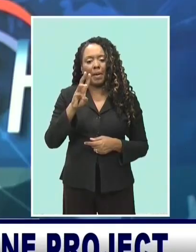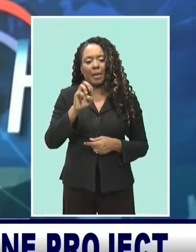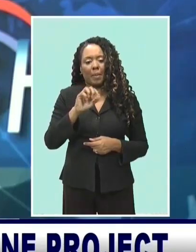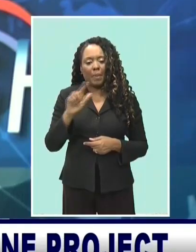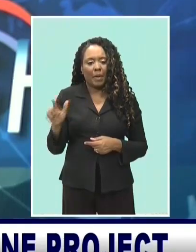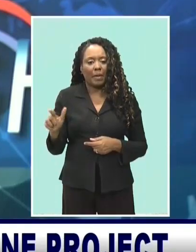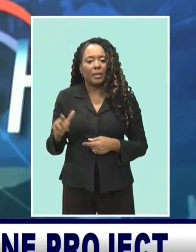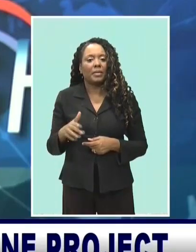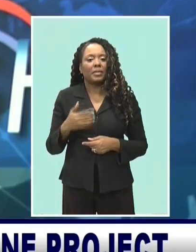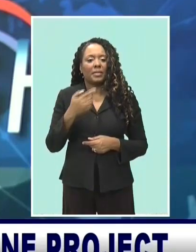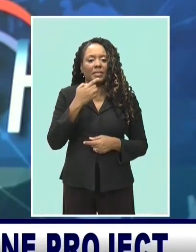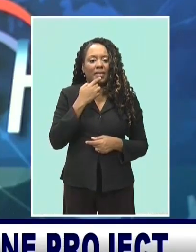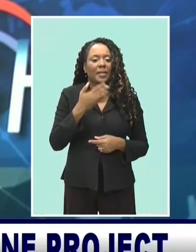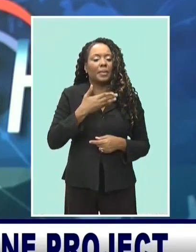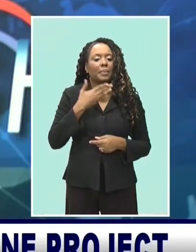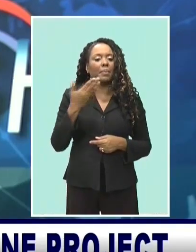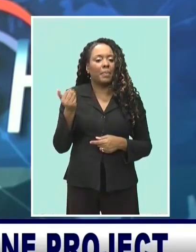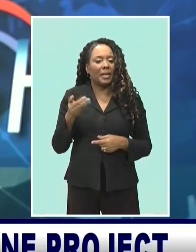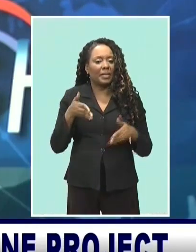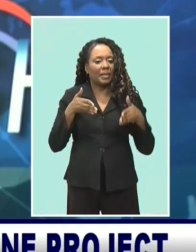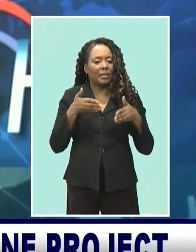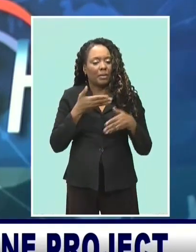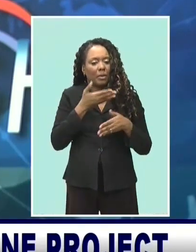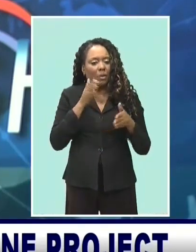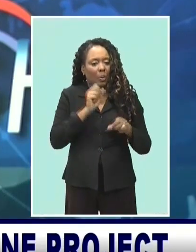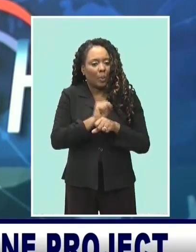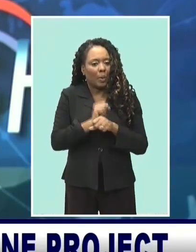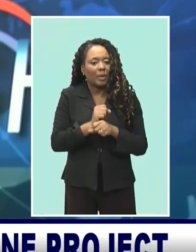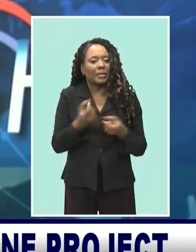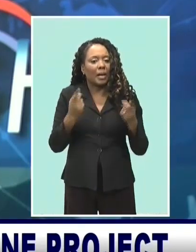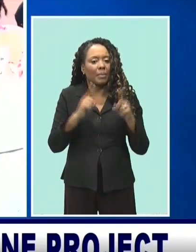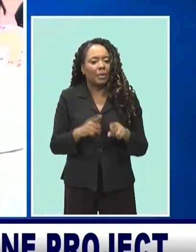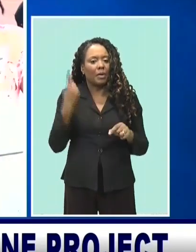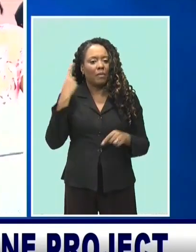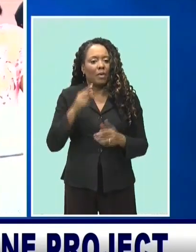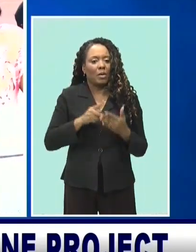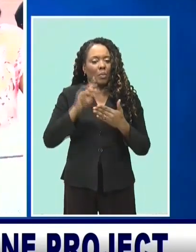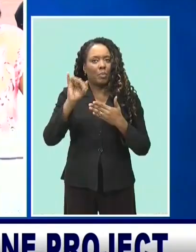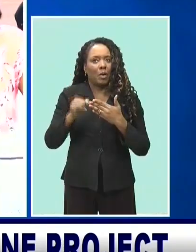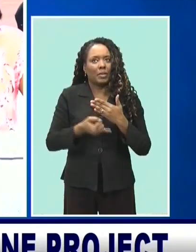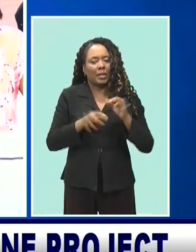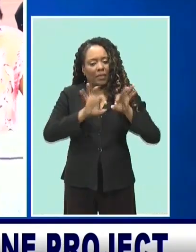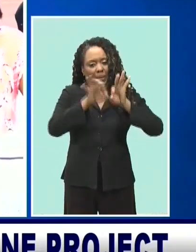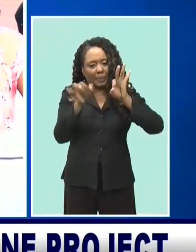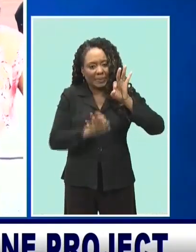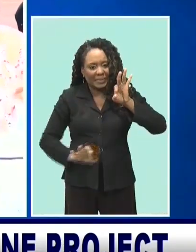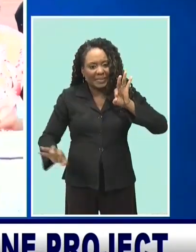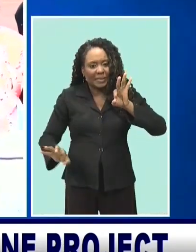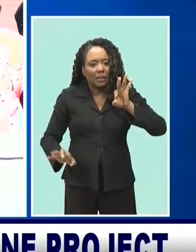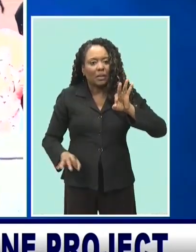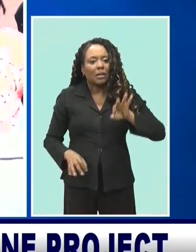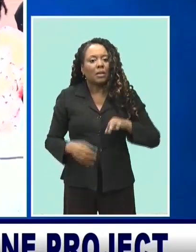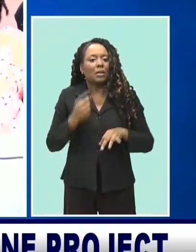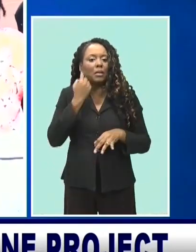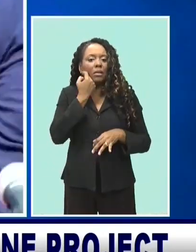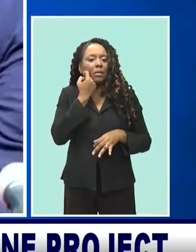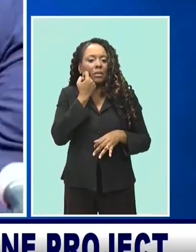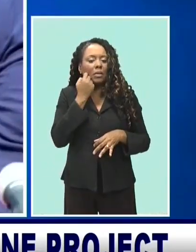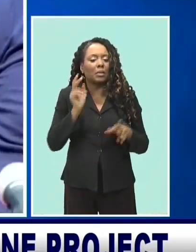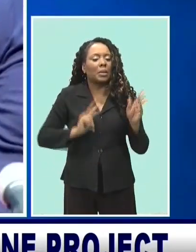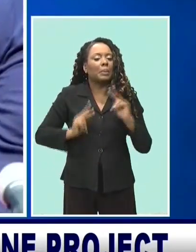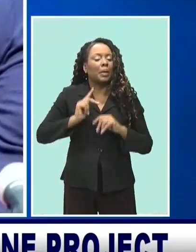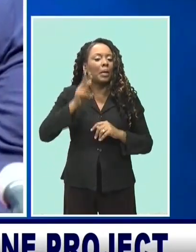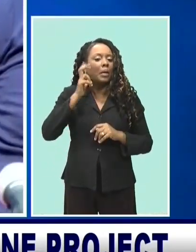the multi-million-dollar BNTCL pipeline project continues. At a recent town hall meeting, residents got the opportunity to hear from officials and